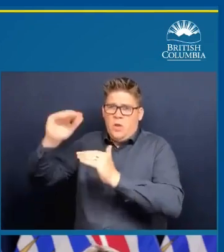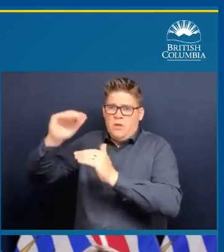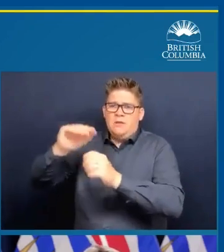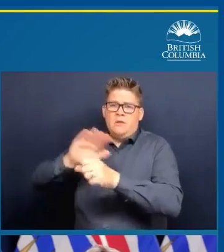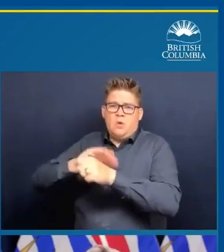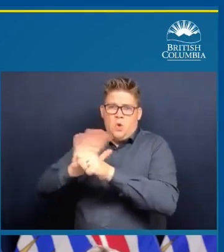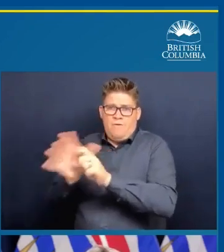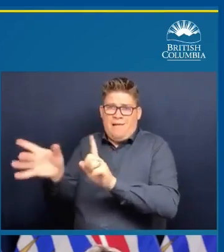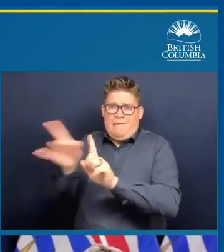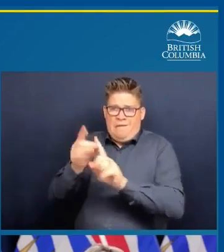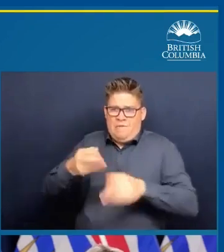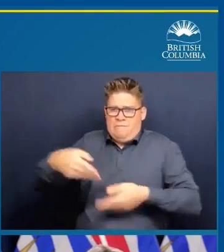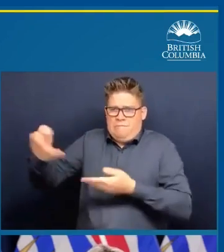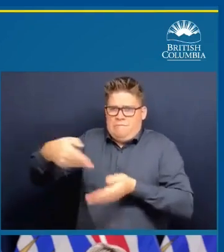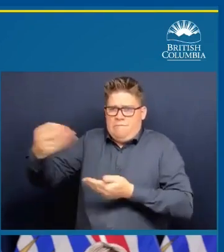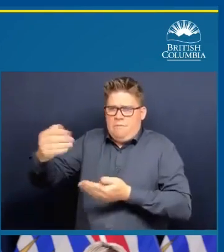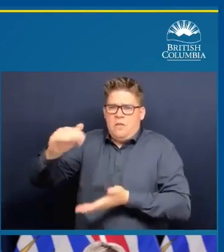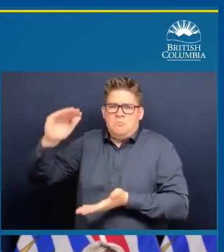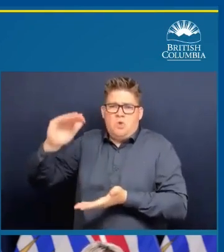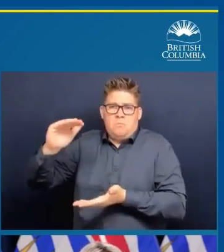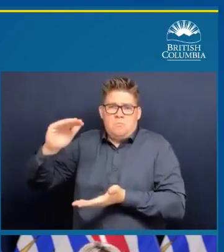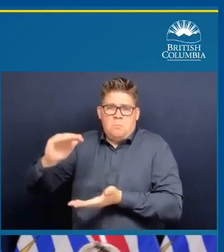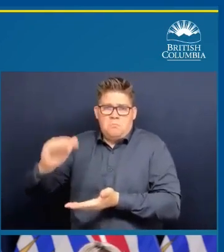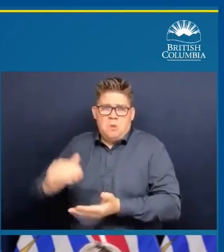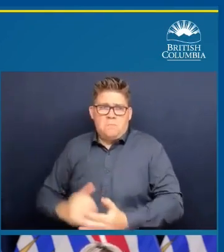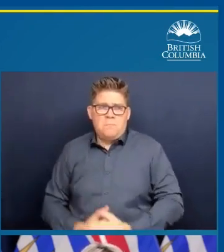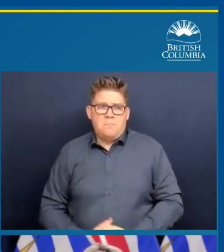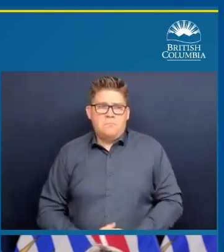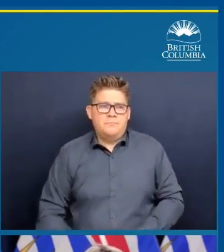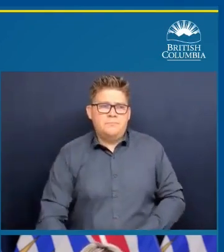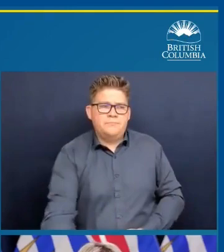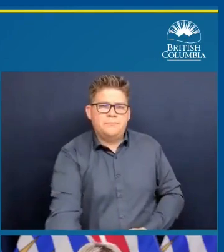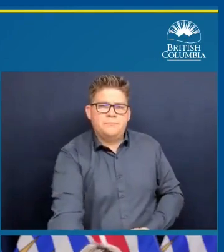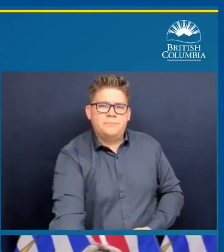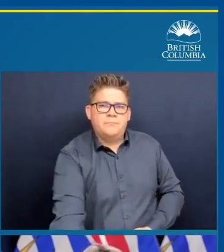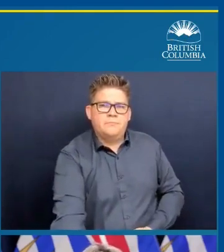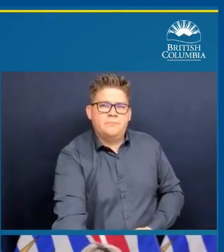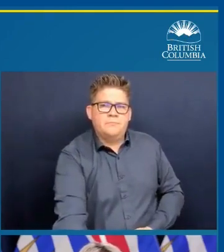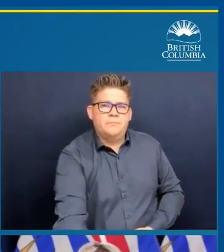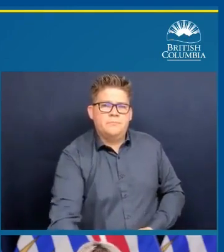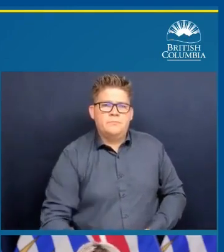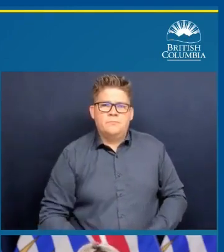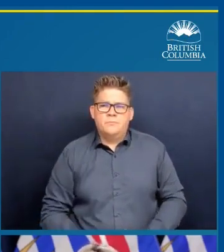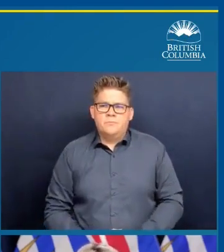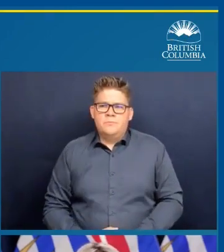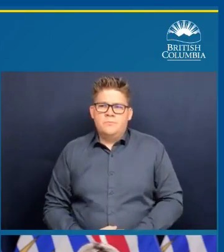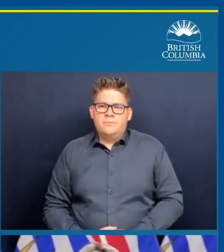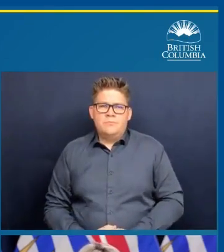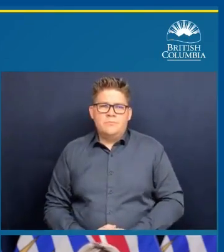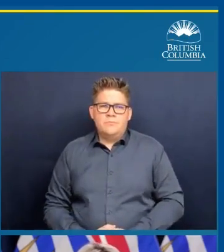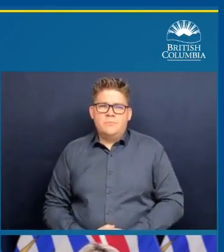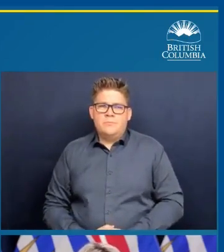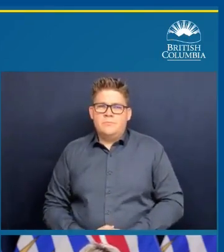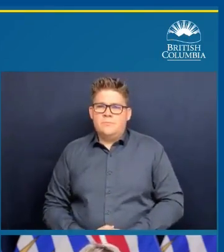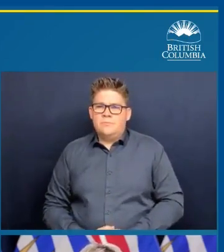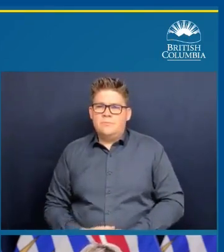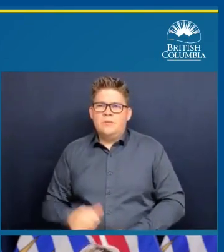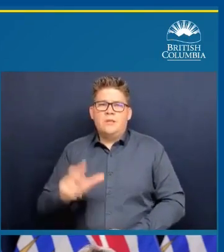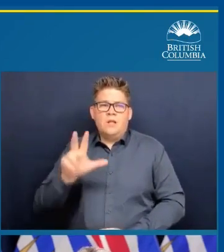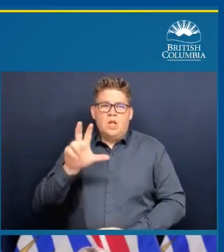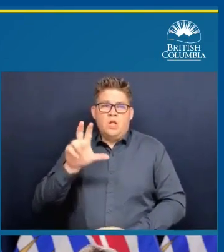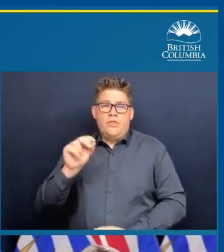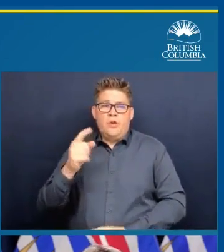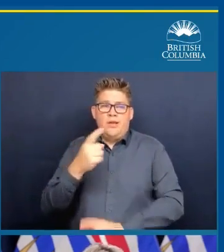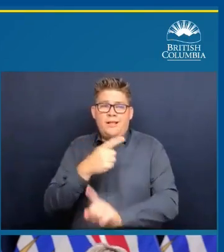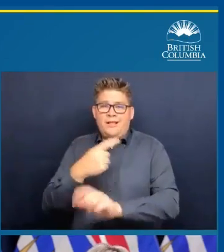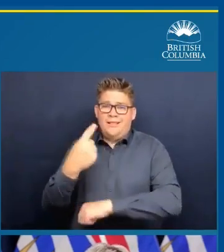Our 30-day mortality, as you know, as we get the underlying cause of death data from vital statistics, we see